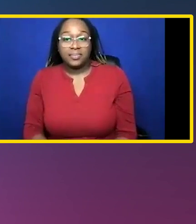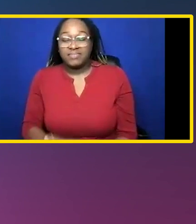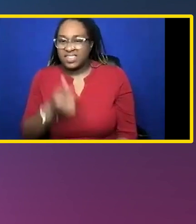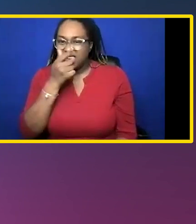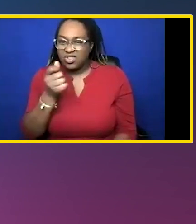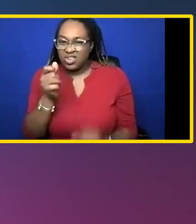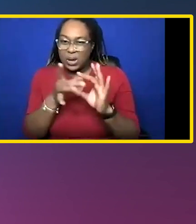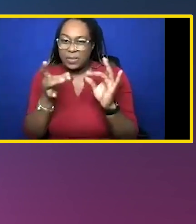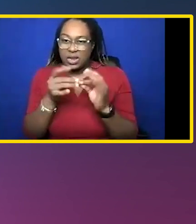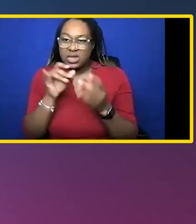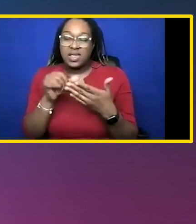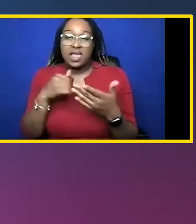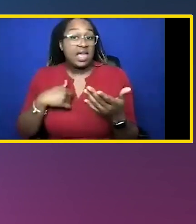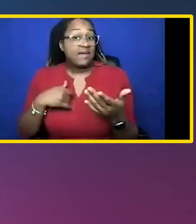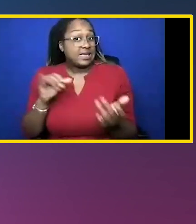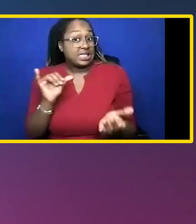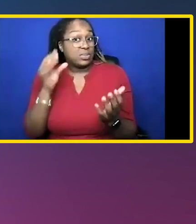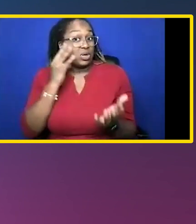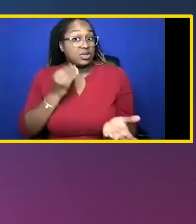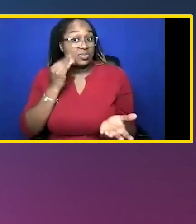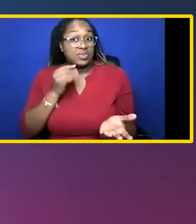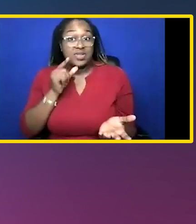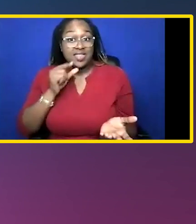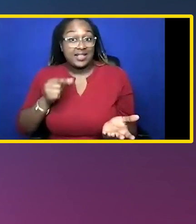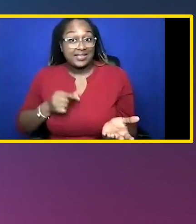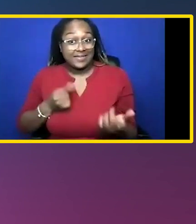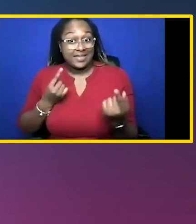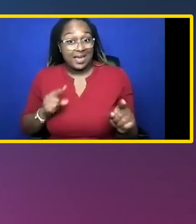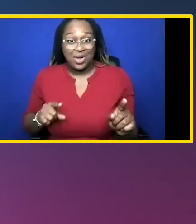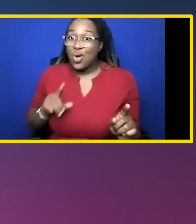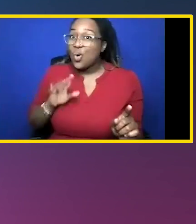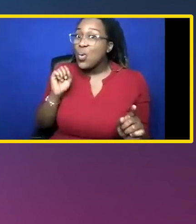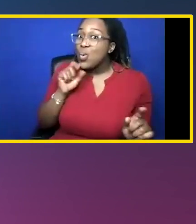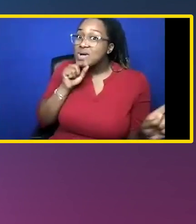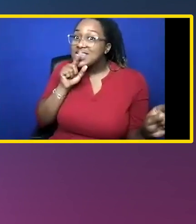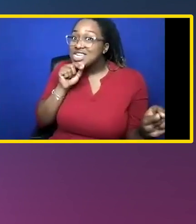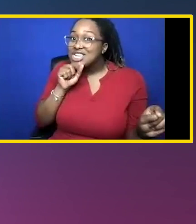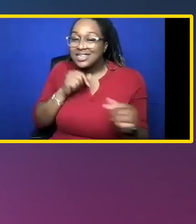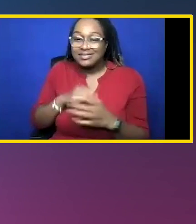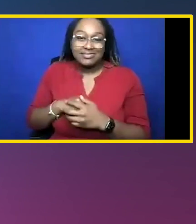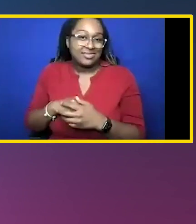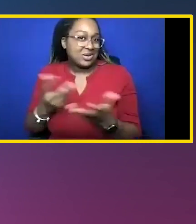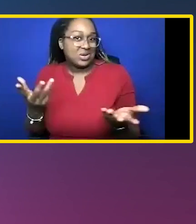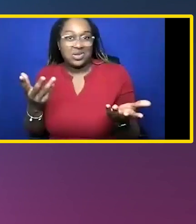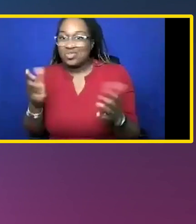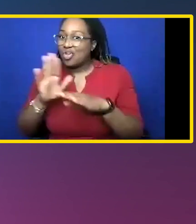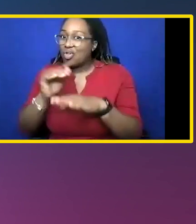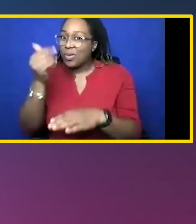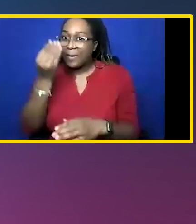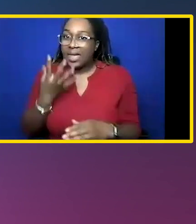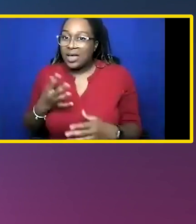Interesting that you mentioned that. I had a very similar experience this Thanksgiving season. Oh, dish it, Amity. My house, Lindsey, just calling me out.